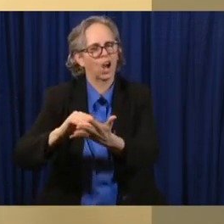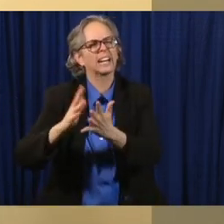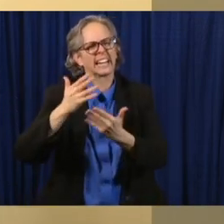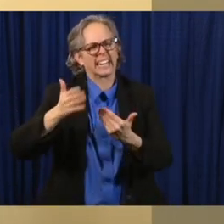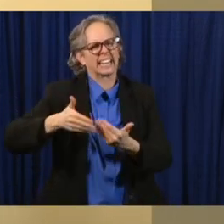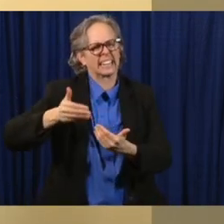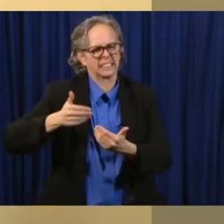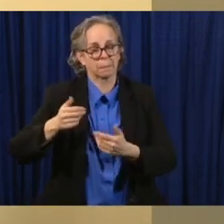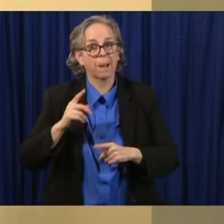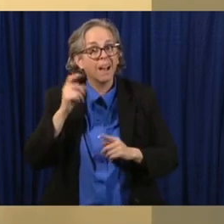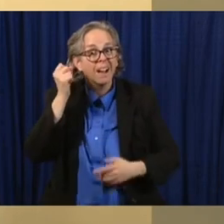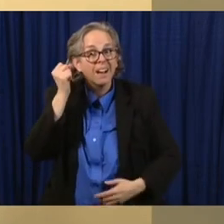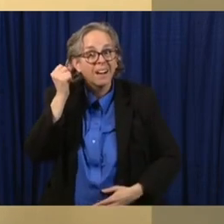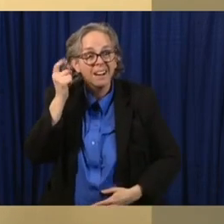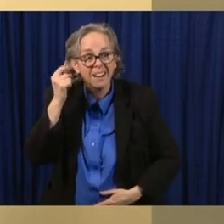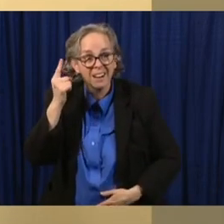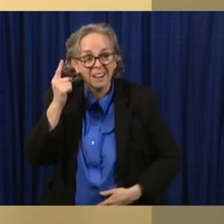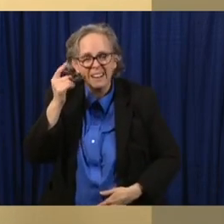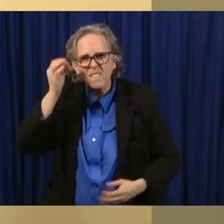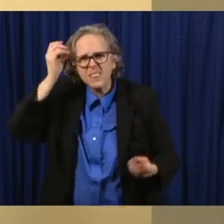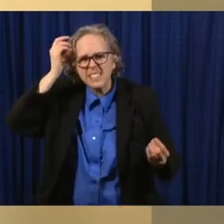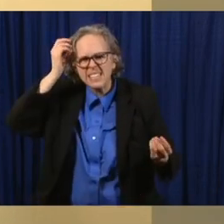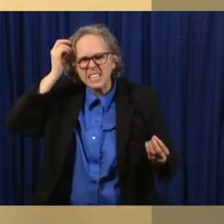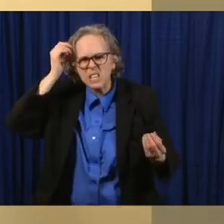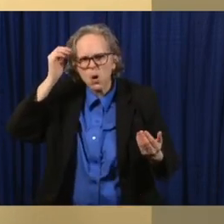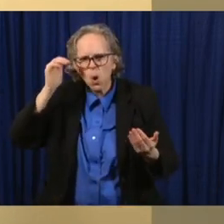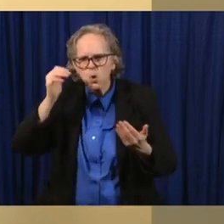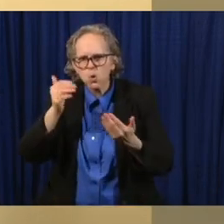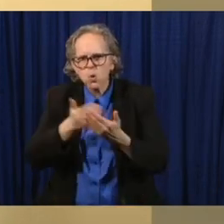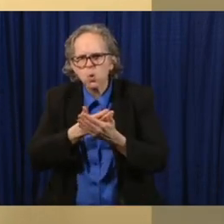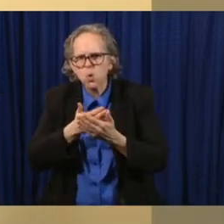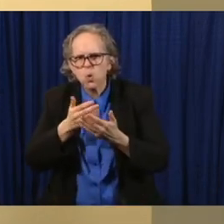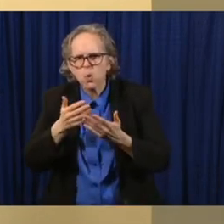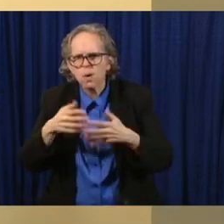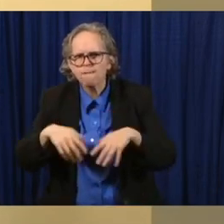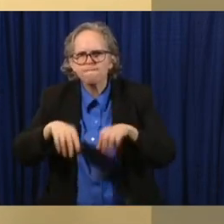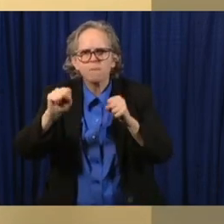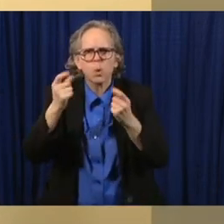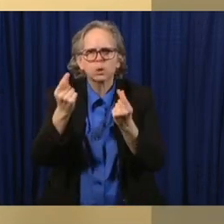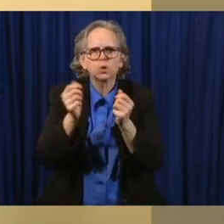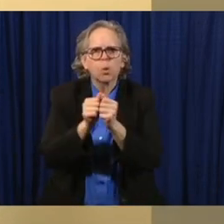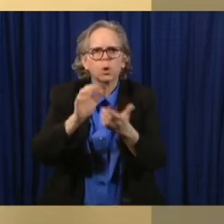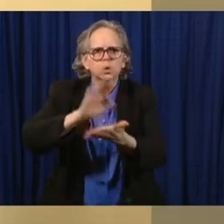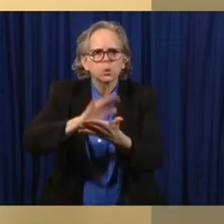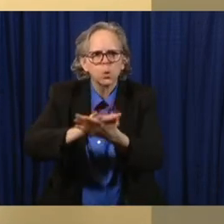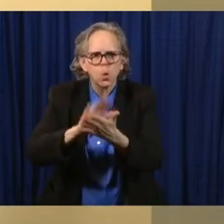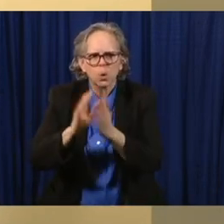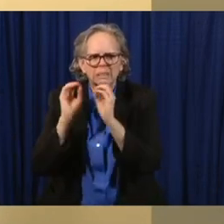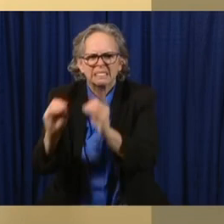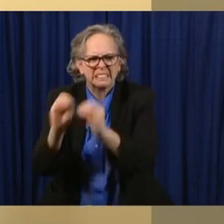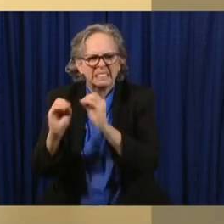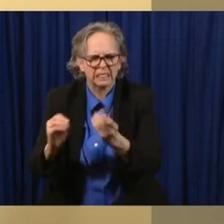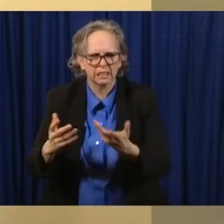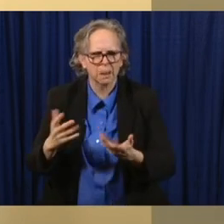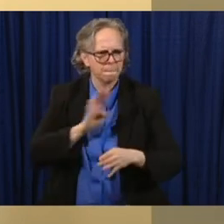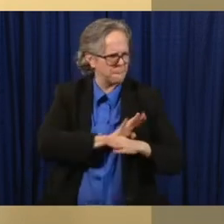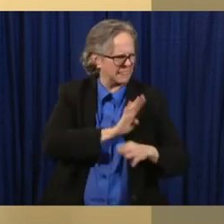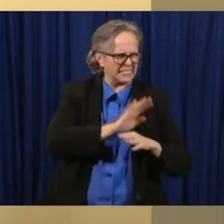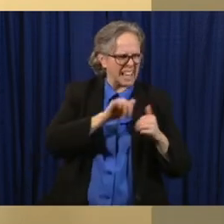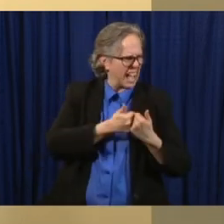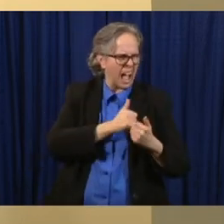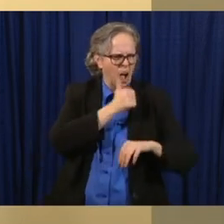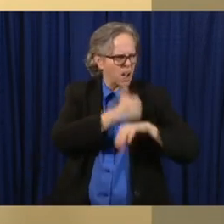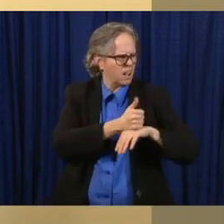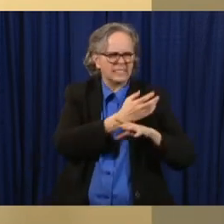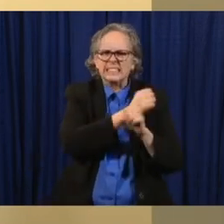In businesses, we're looking at new ways to make businesses safer. We're looking at new ways of doing more distance working. And